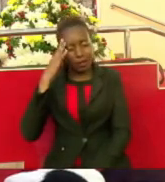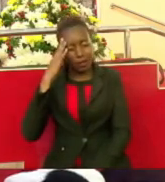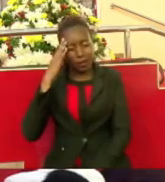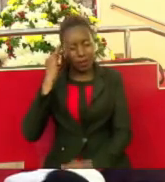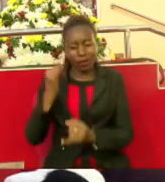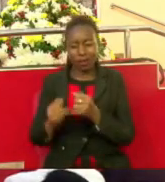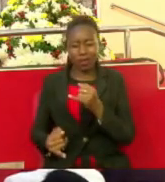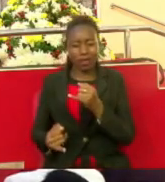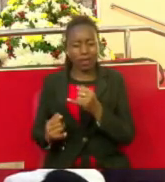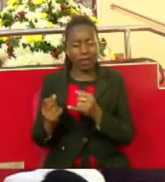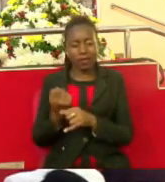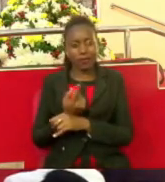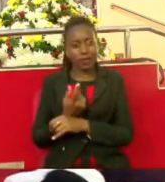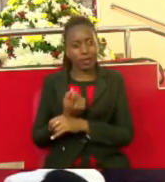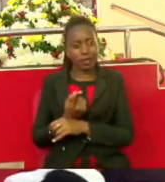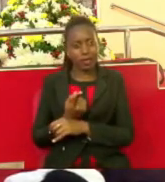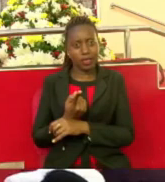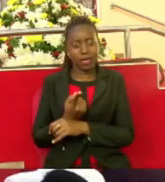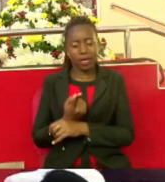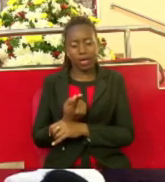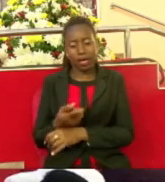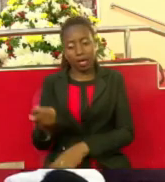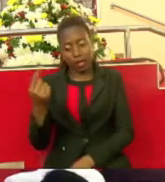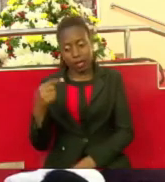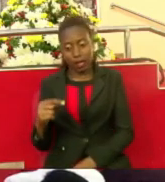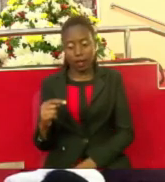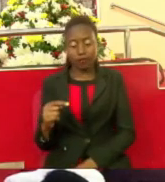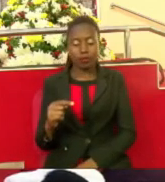minute and coming in to bless his son Solomon.